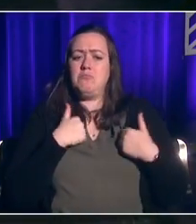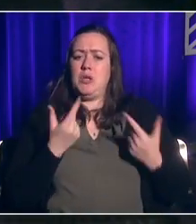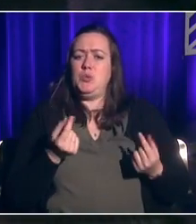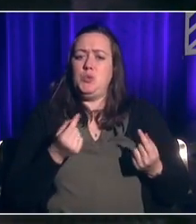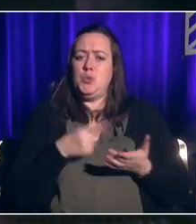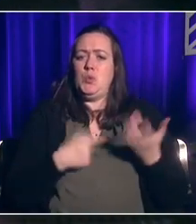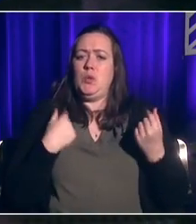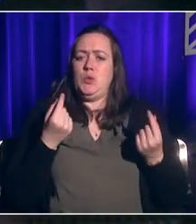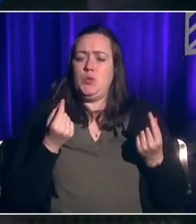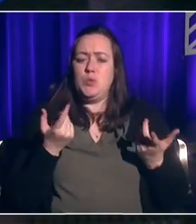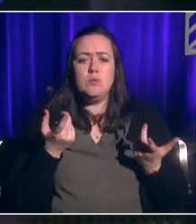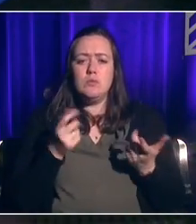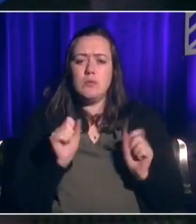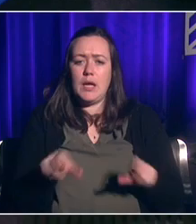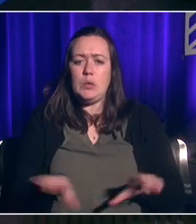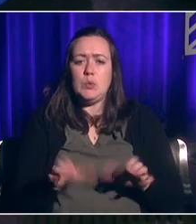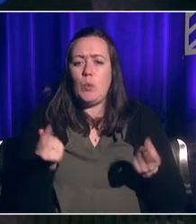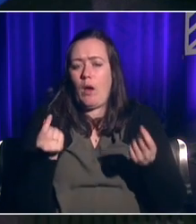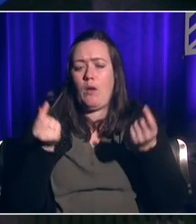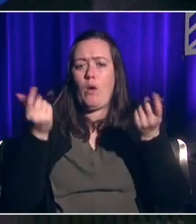do?